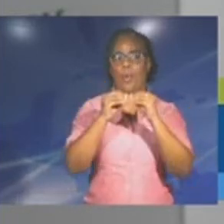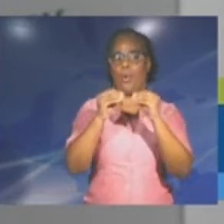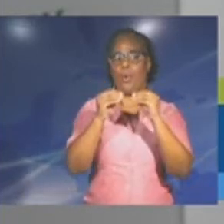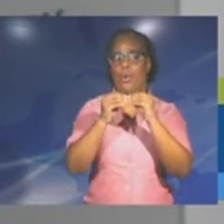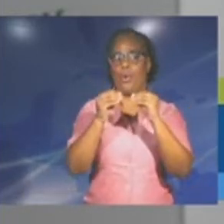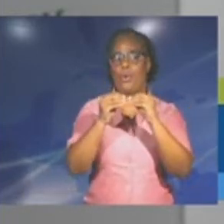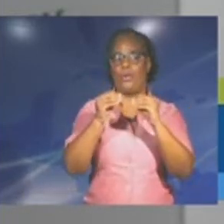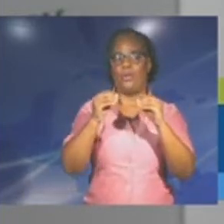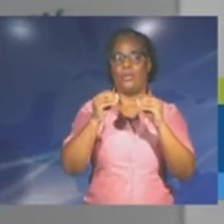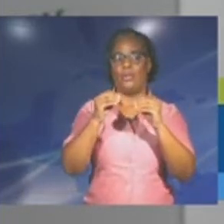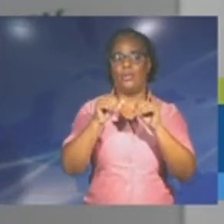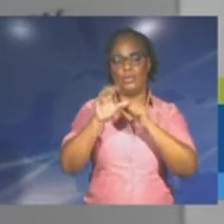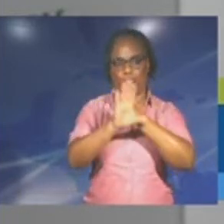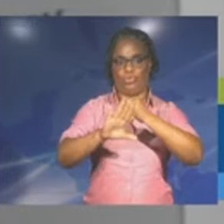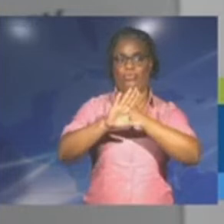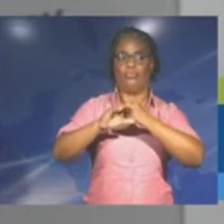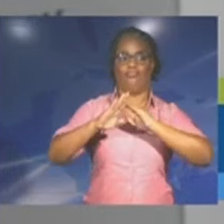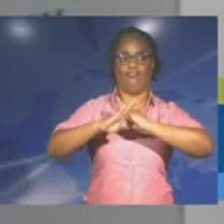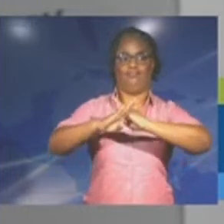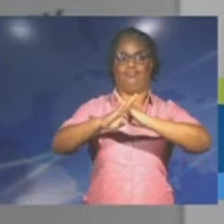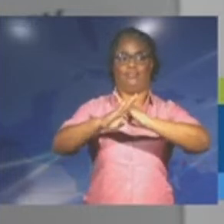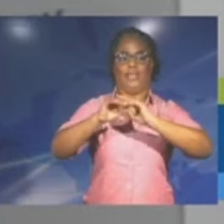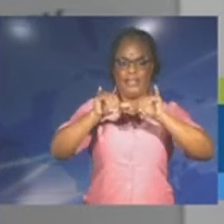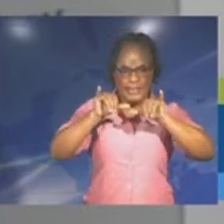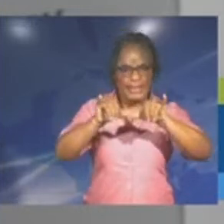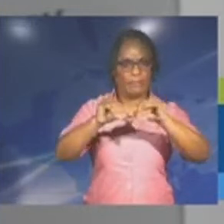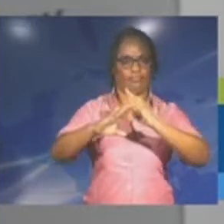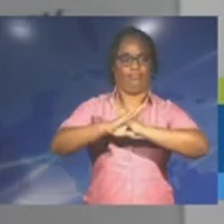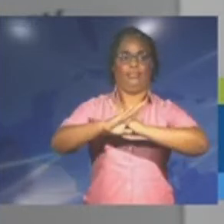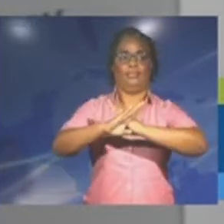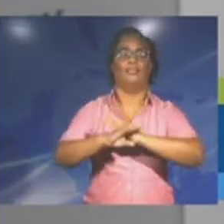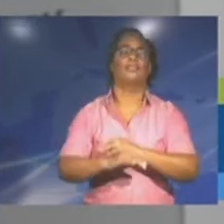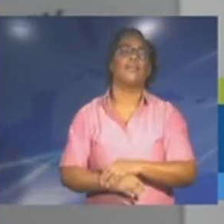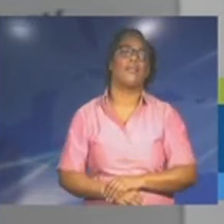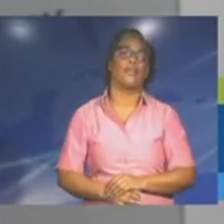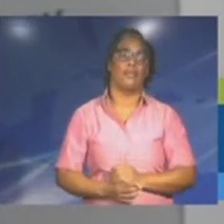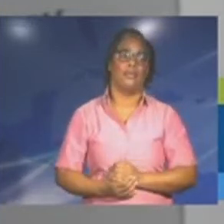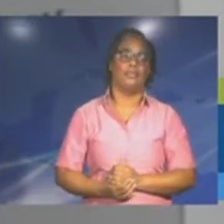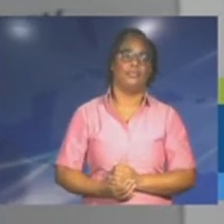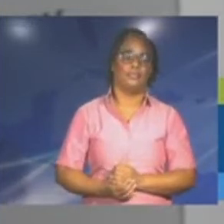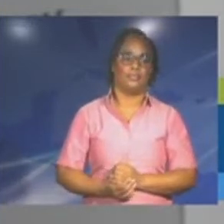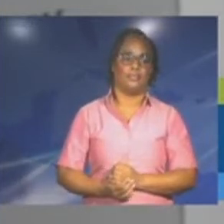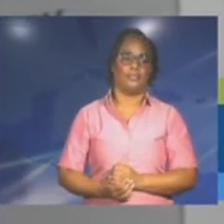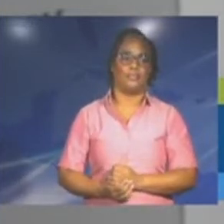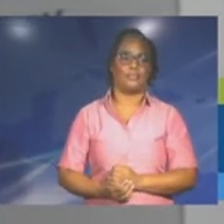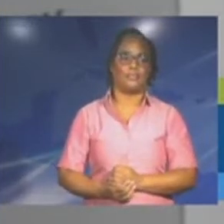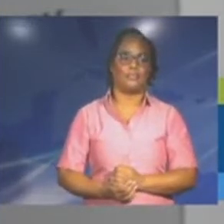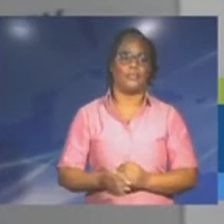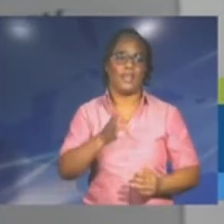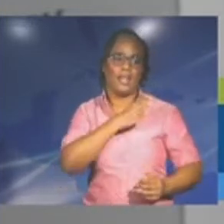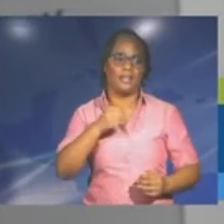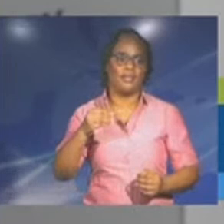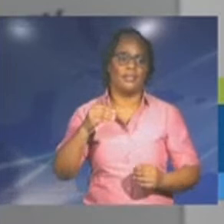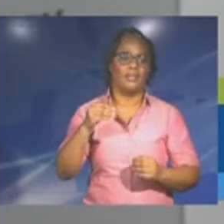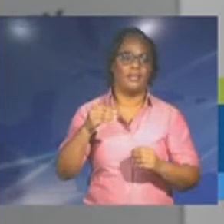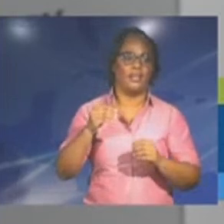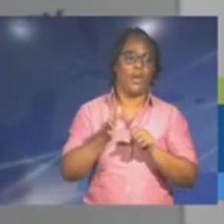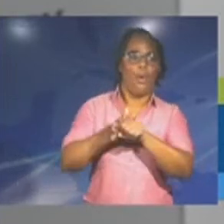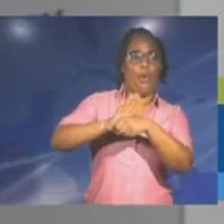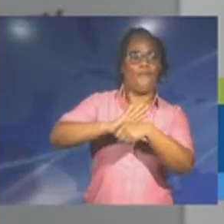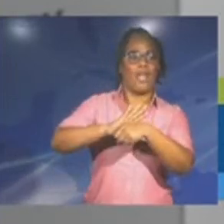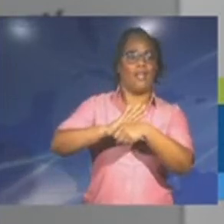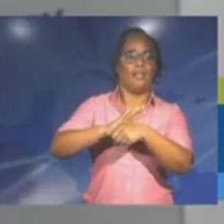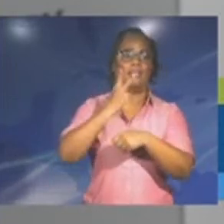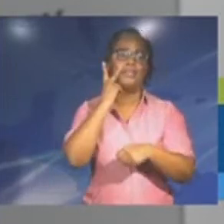in the form of Omicron, which seems to be having a milder presentation, generally speaking, whether it is due